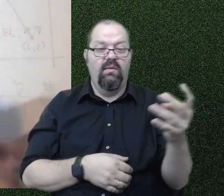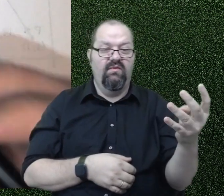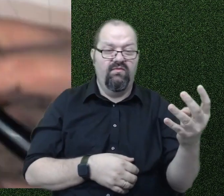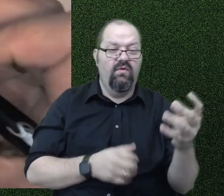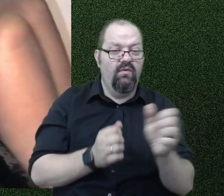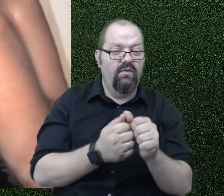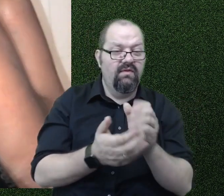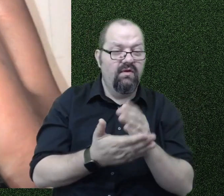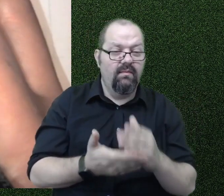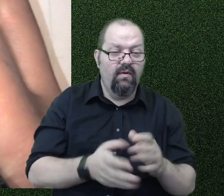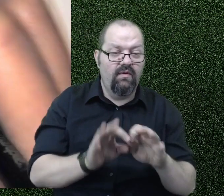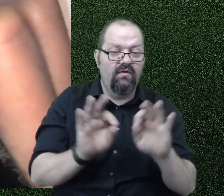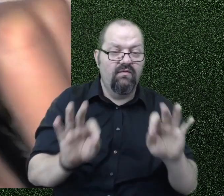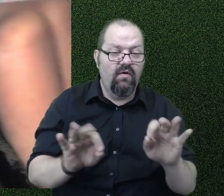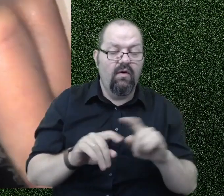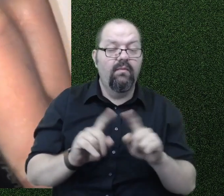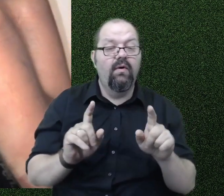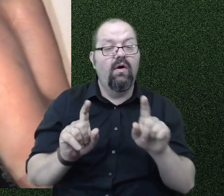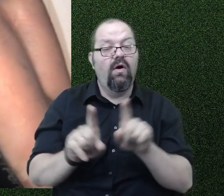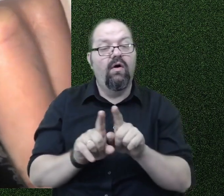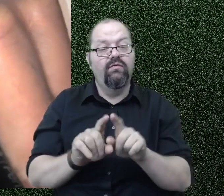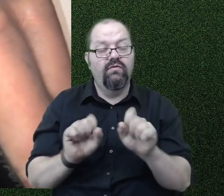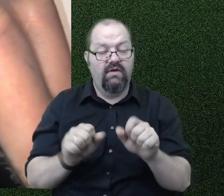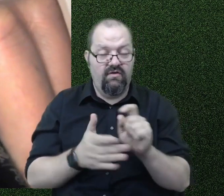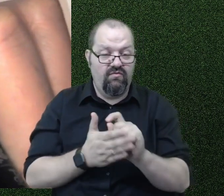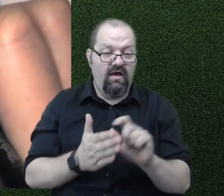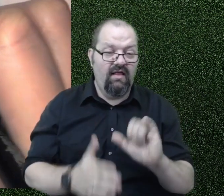component form, but I could also write it this way.